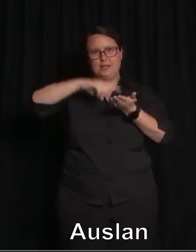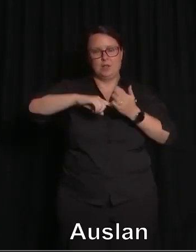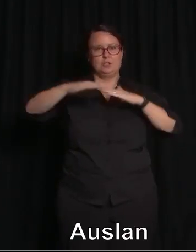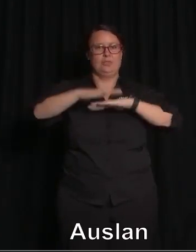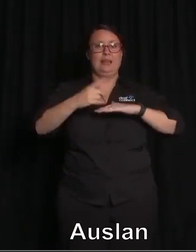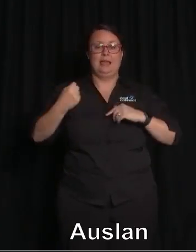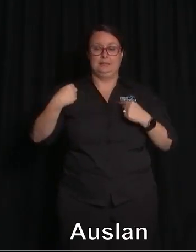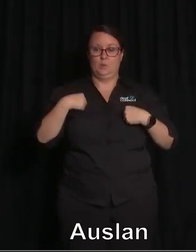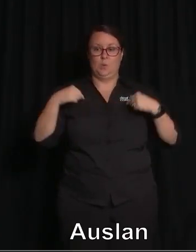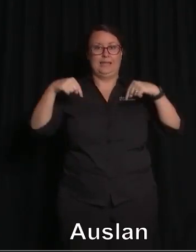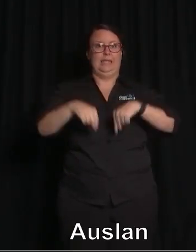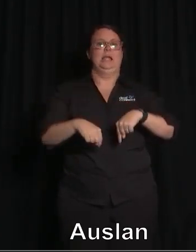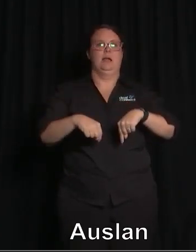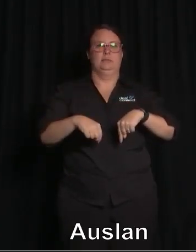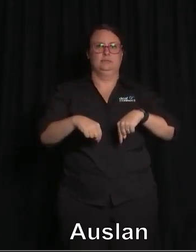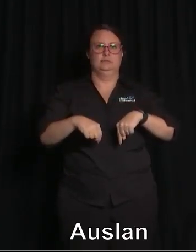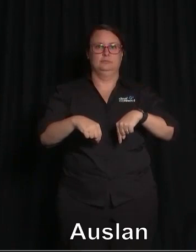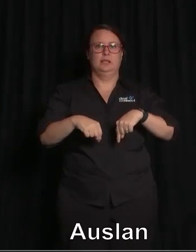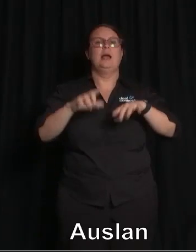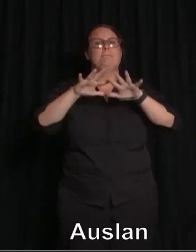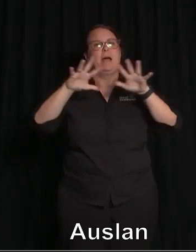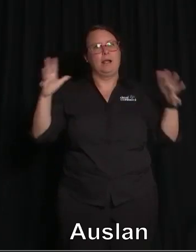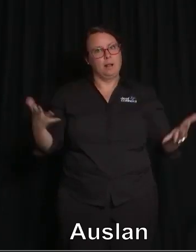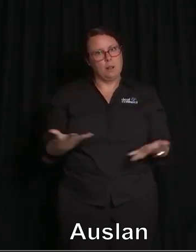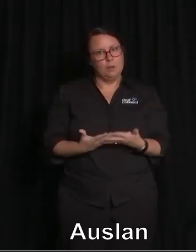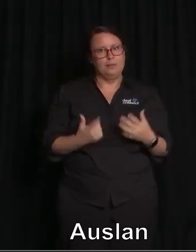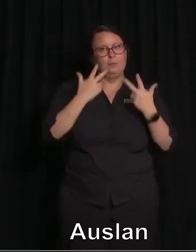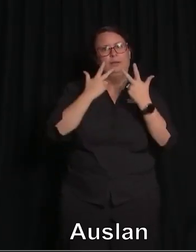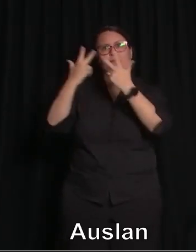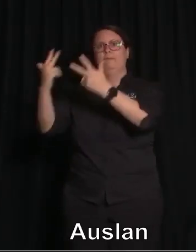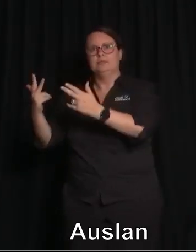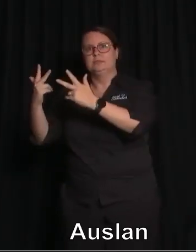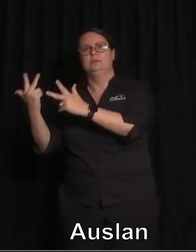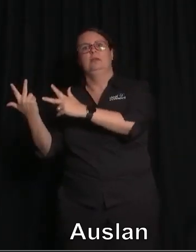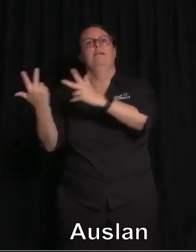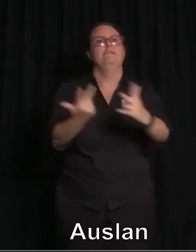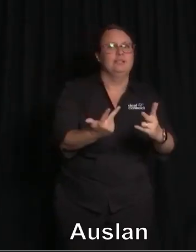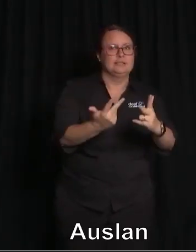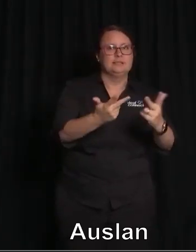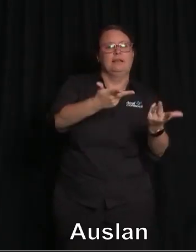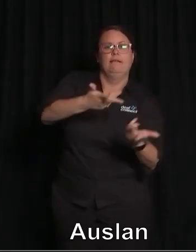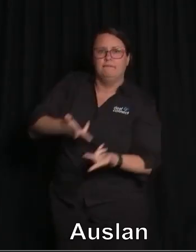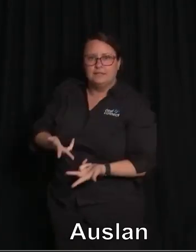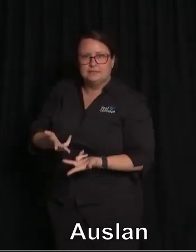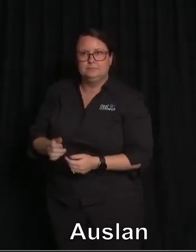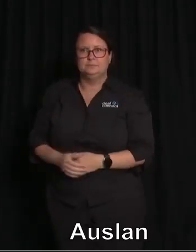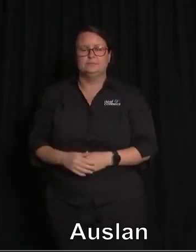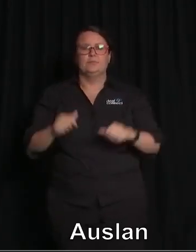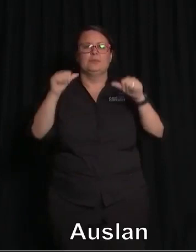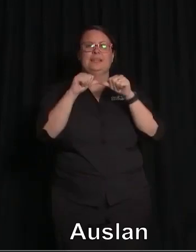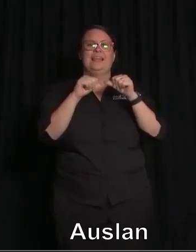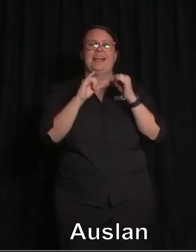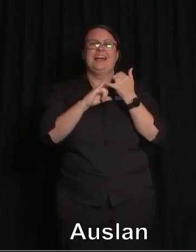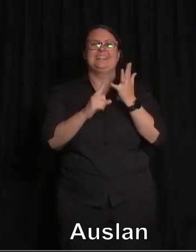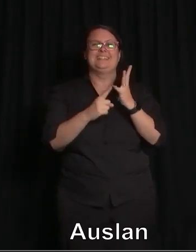all on for First Nations people globally. Aunty Sue actually wrote the message, so I'm going to read it out because you